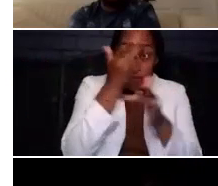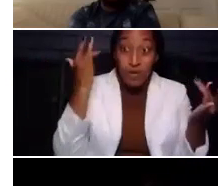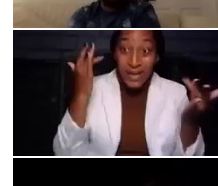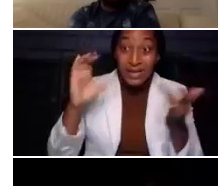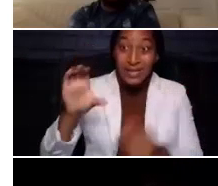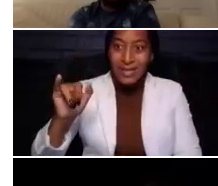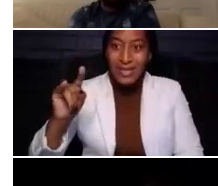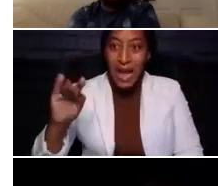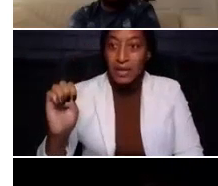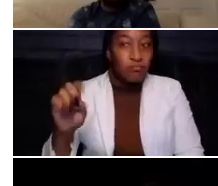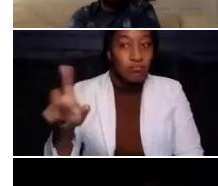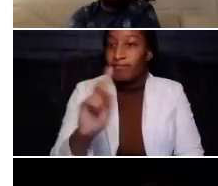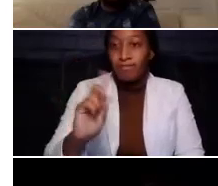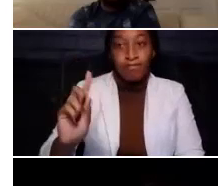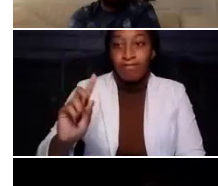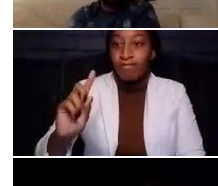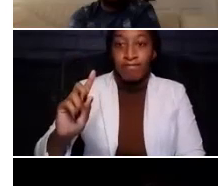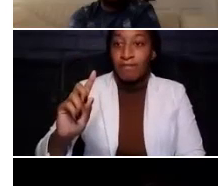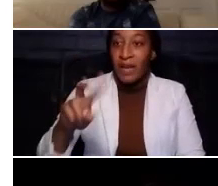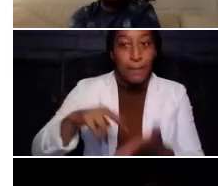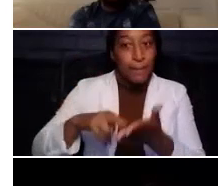trouble, okay?